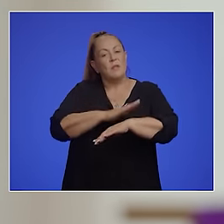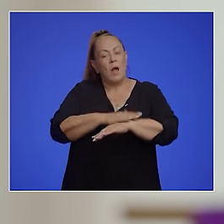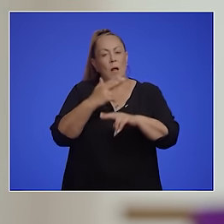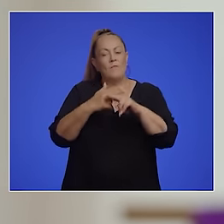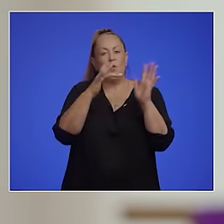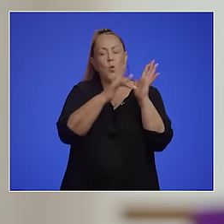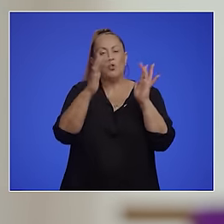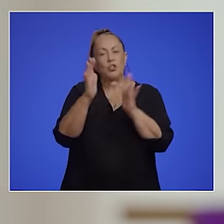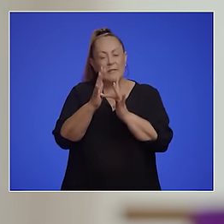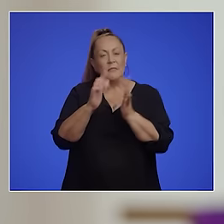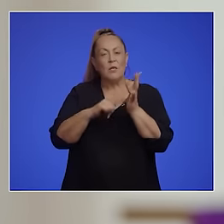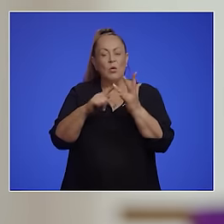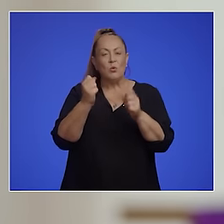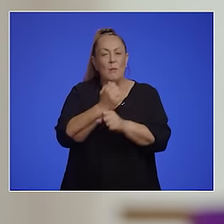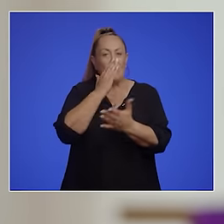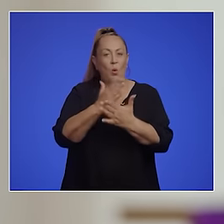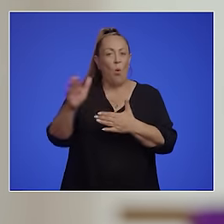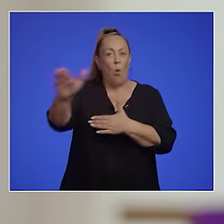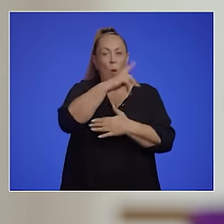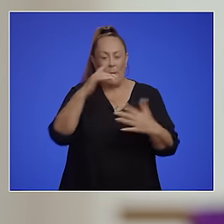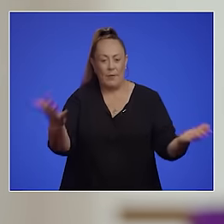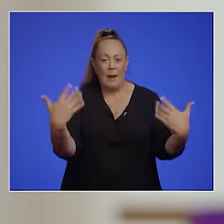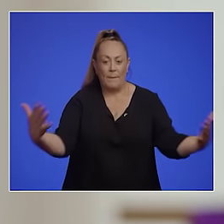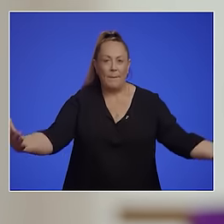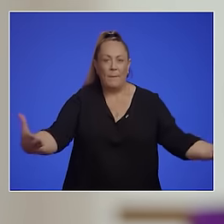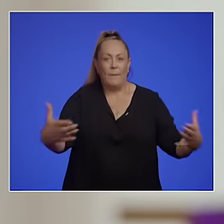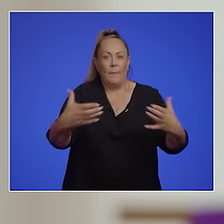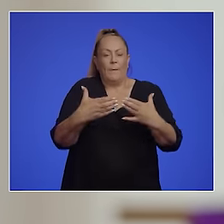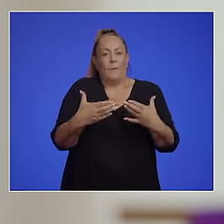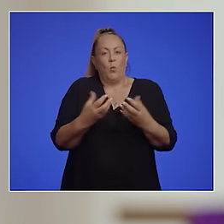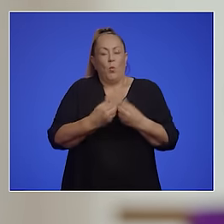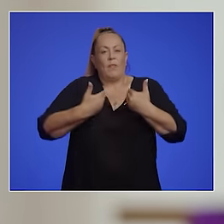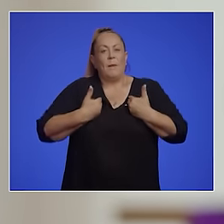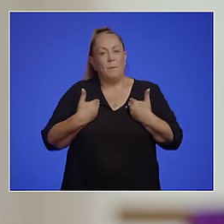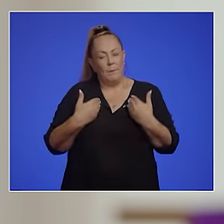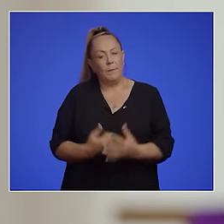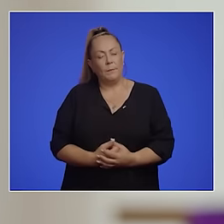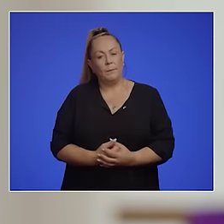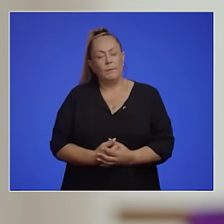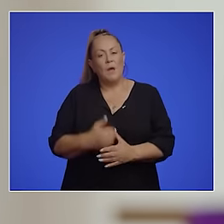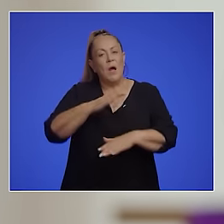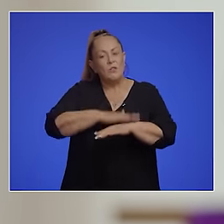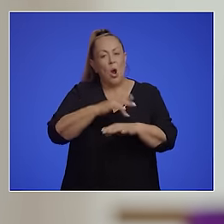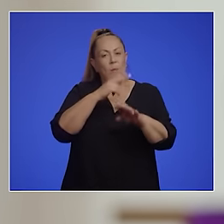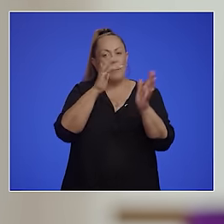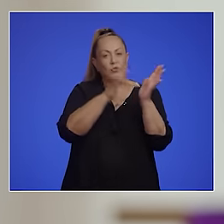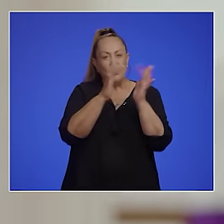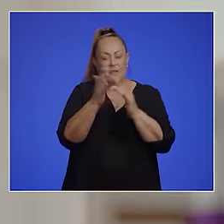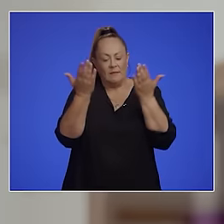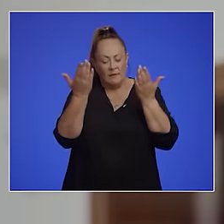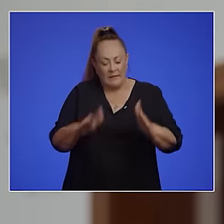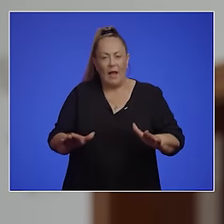him to draw all people to himself. The time for his death and for his glory.